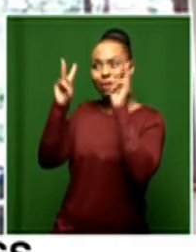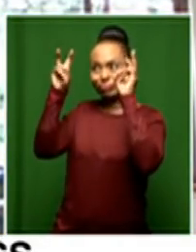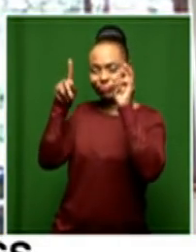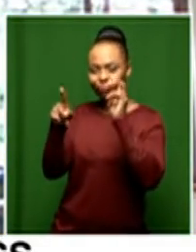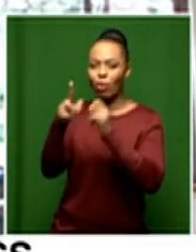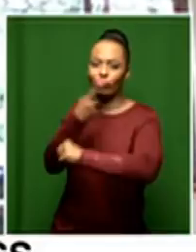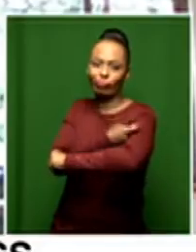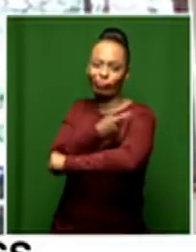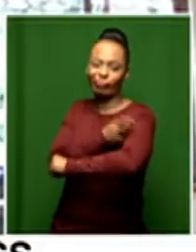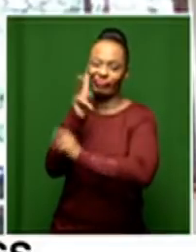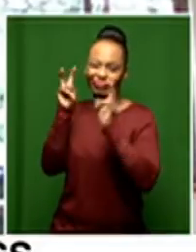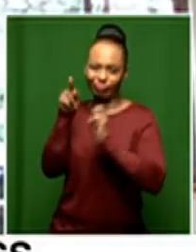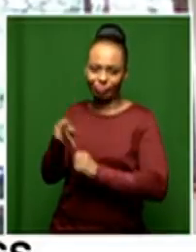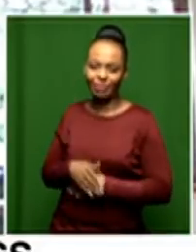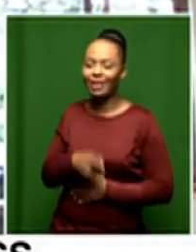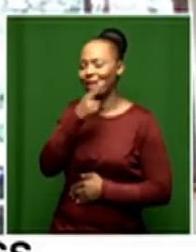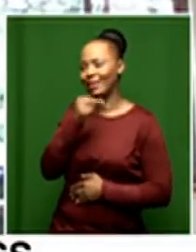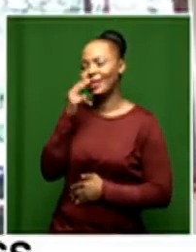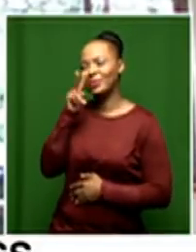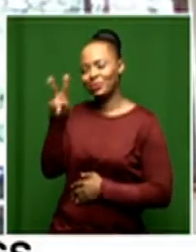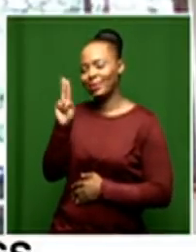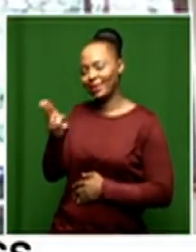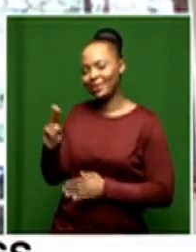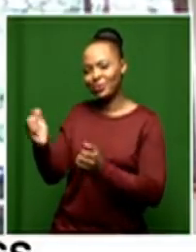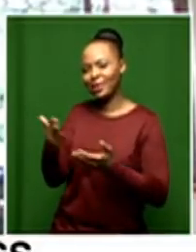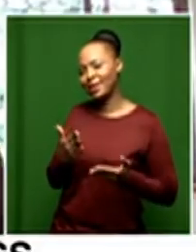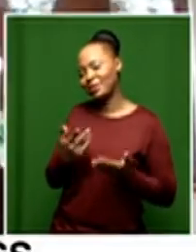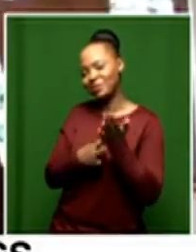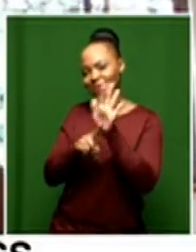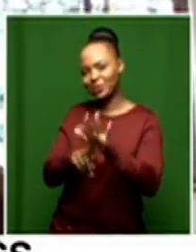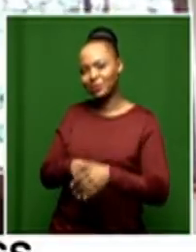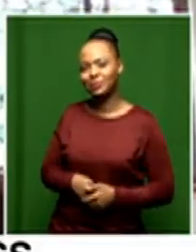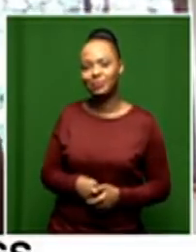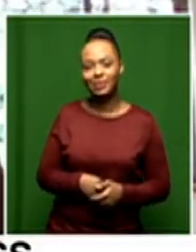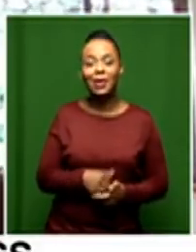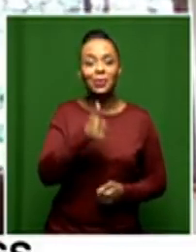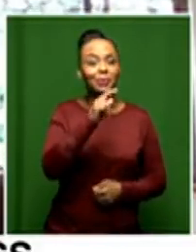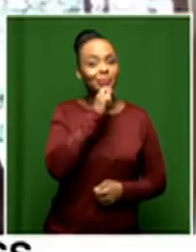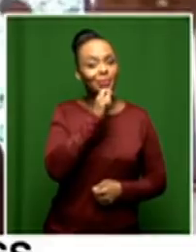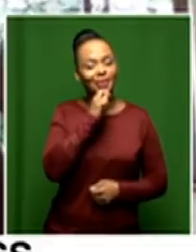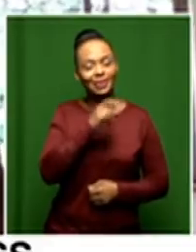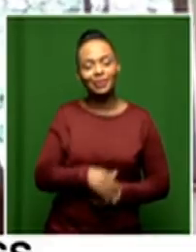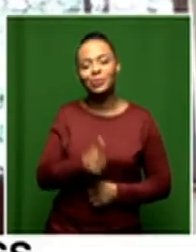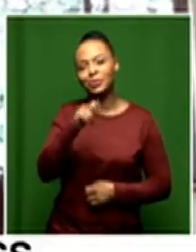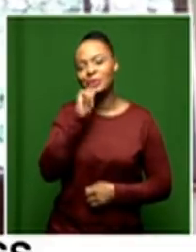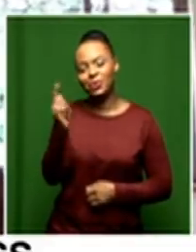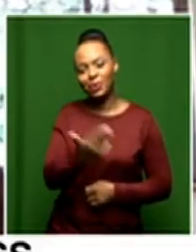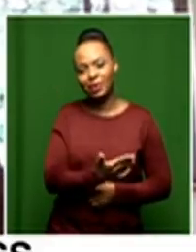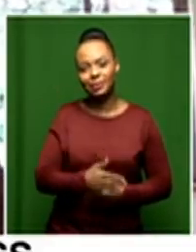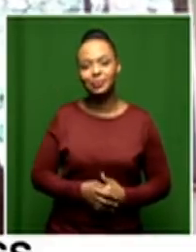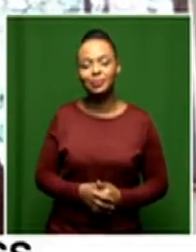this. So nice to see you again, Prof. Welcome to the show. Good morning, and good morning to all your viewers.